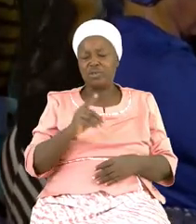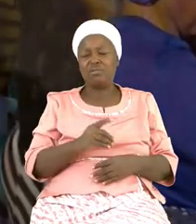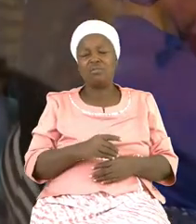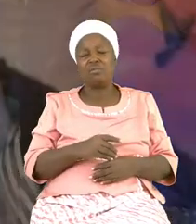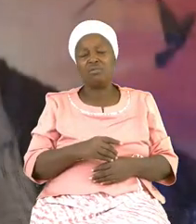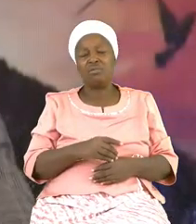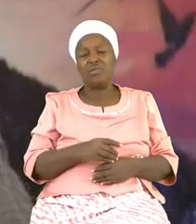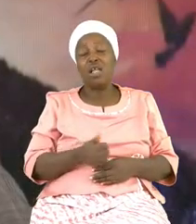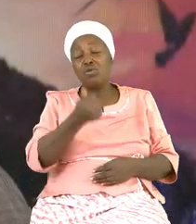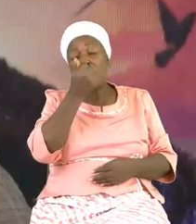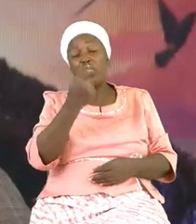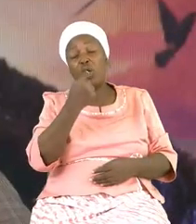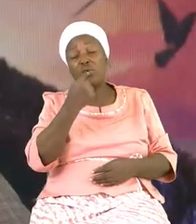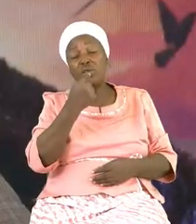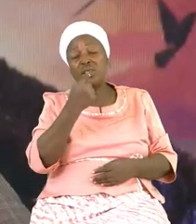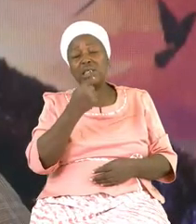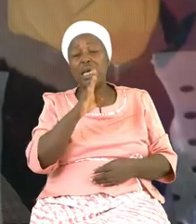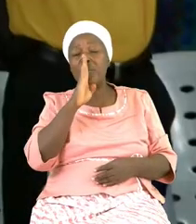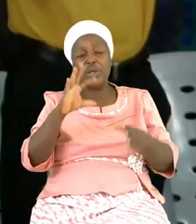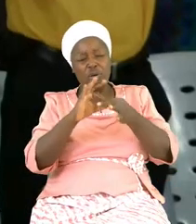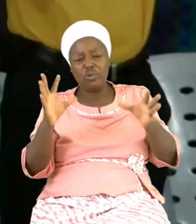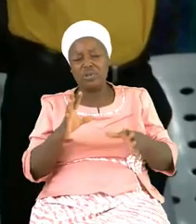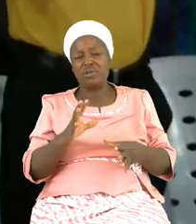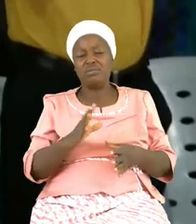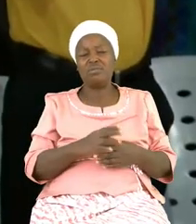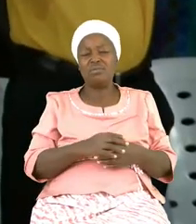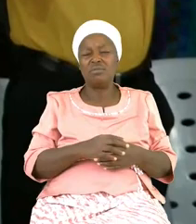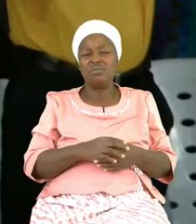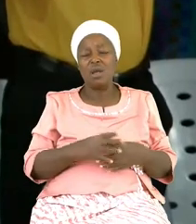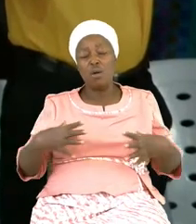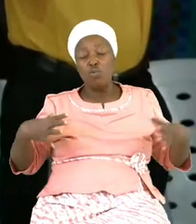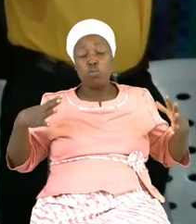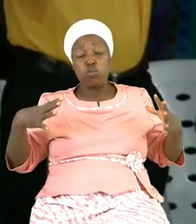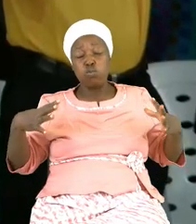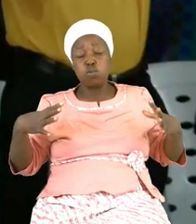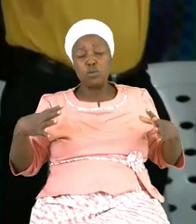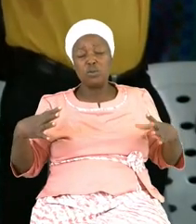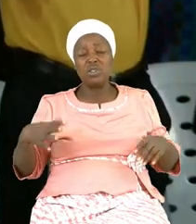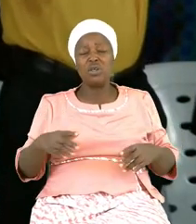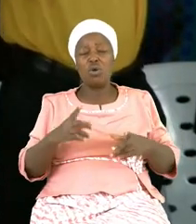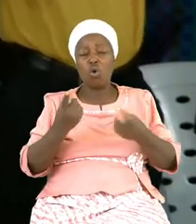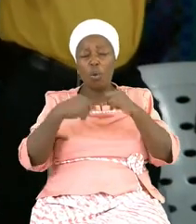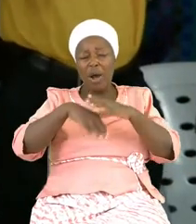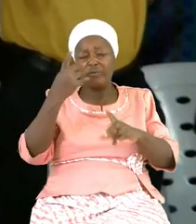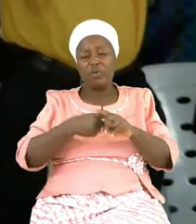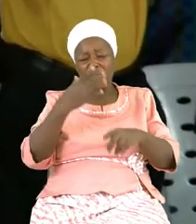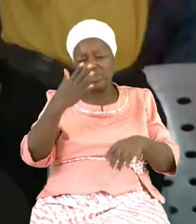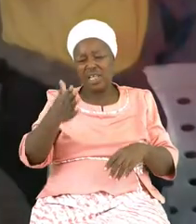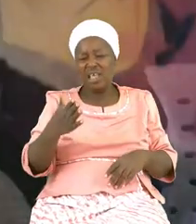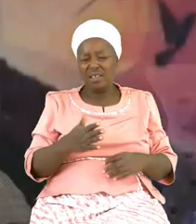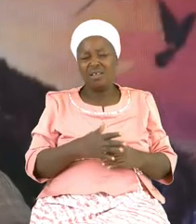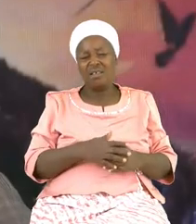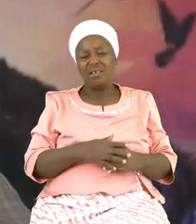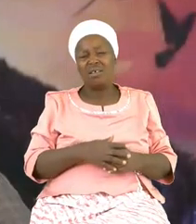Dumb tongues, be loosed. Amen. Swelling, get out of there. Amen.